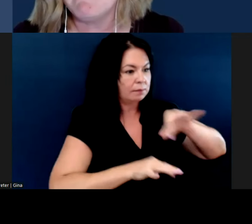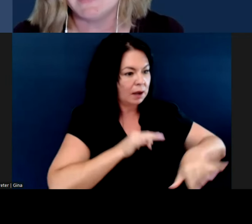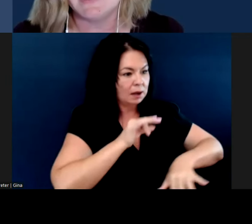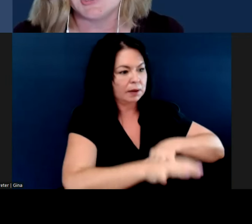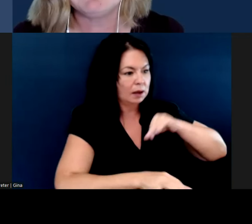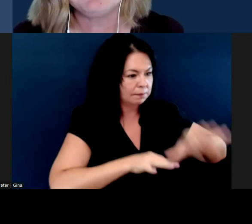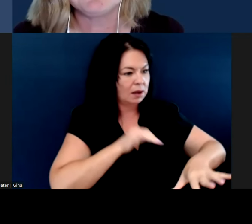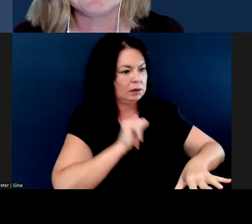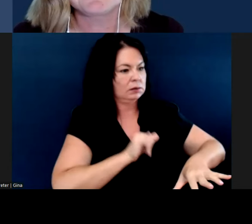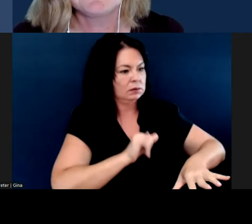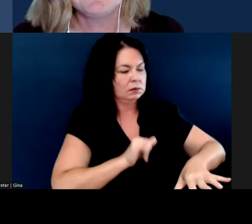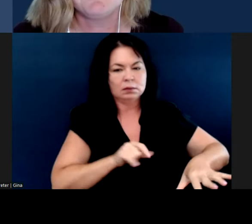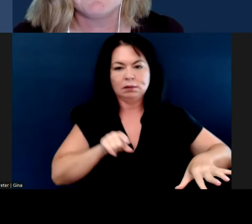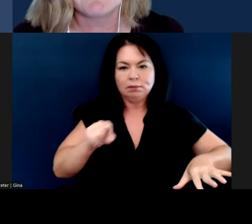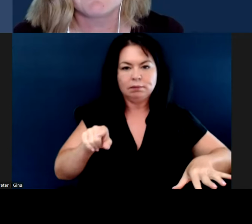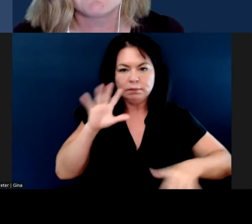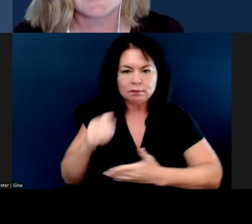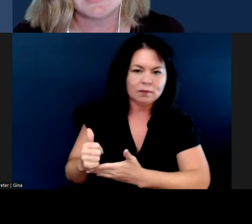original Medicare.